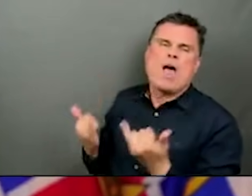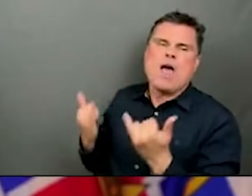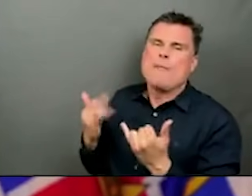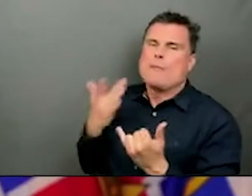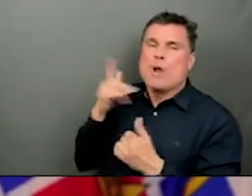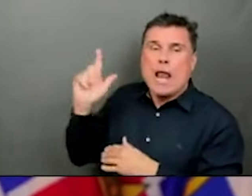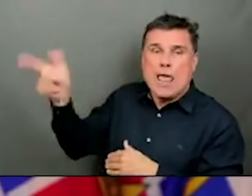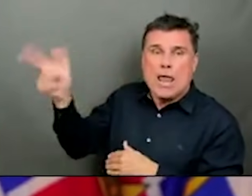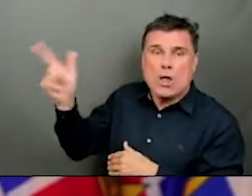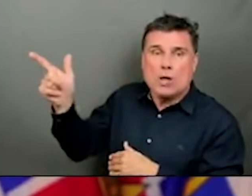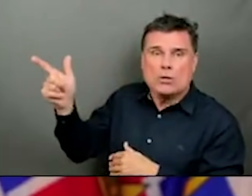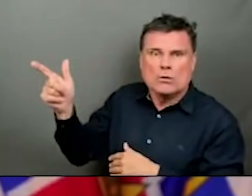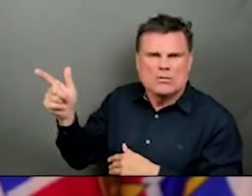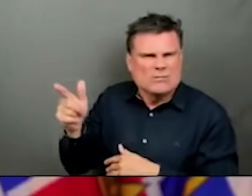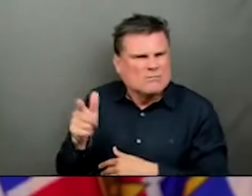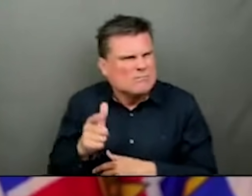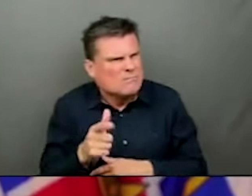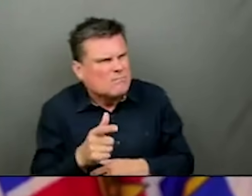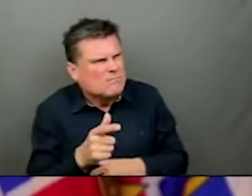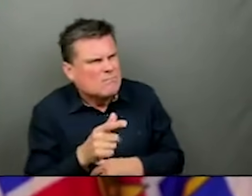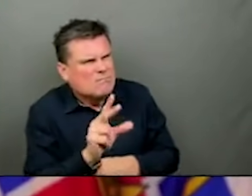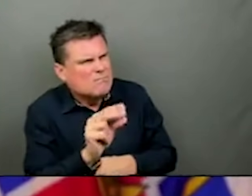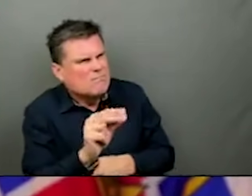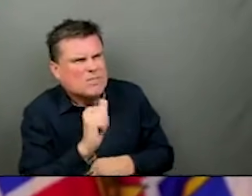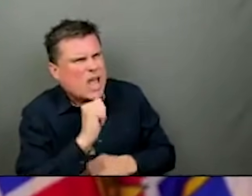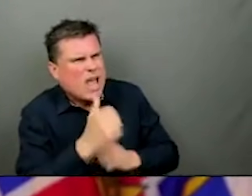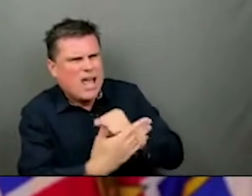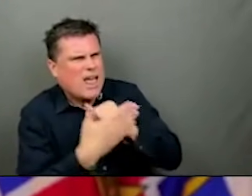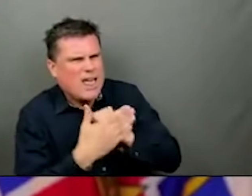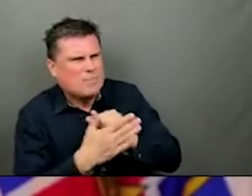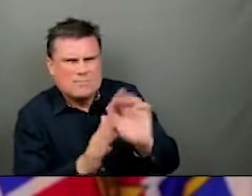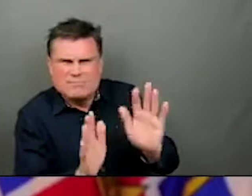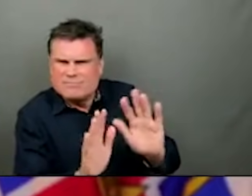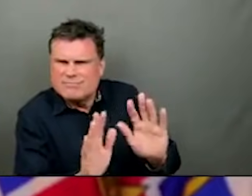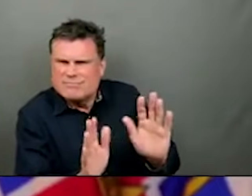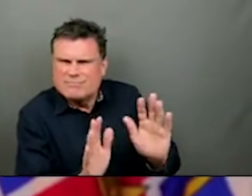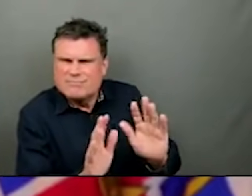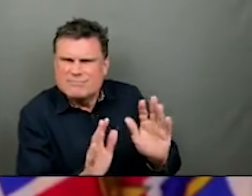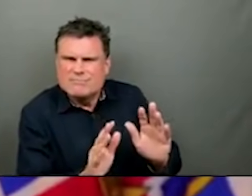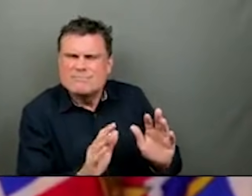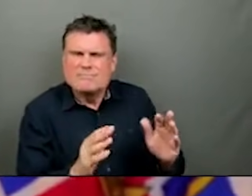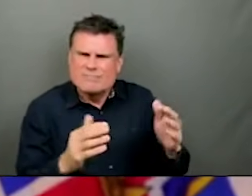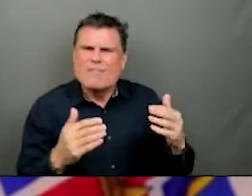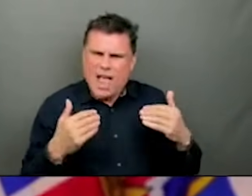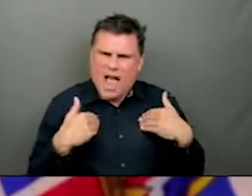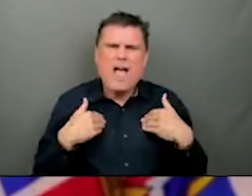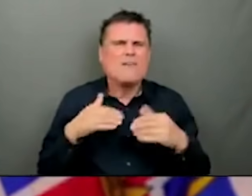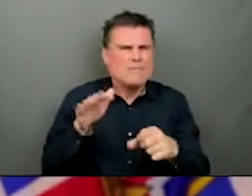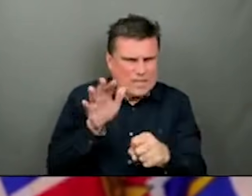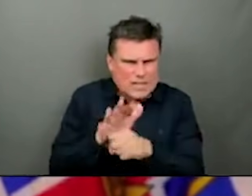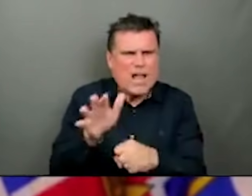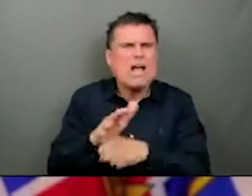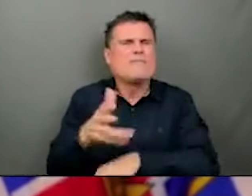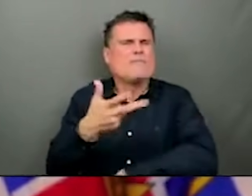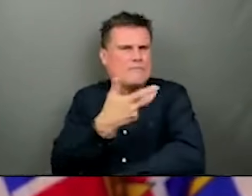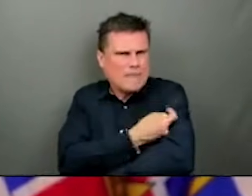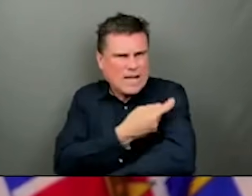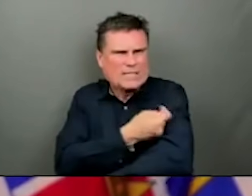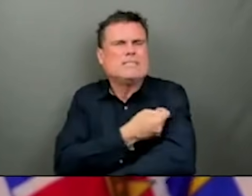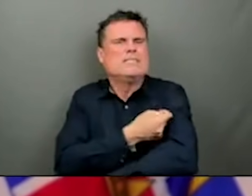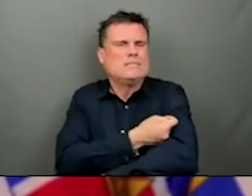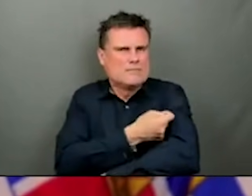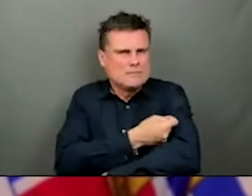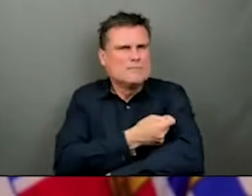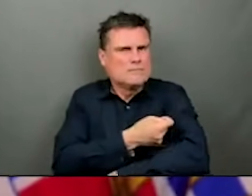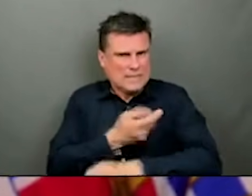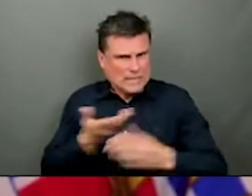next few weeks for everybody, every adult, between now and essentially the middle of June, the end of June. So